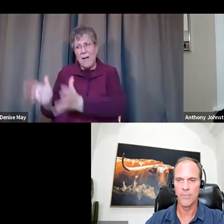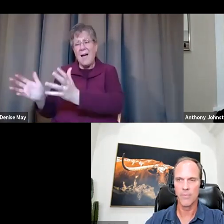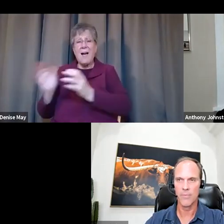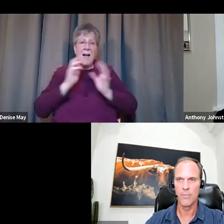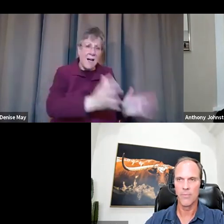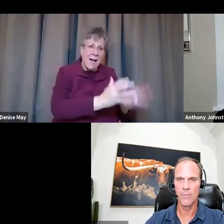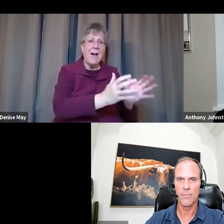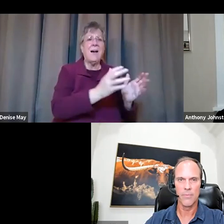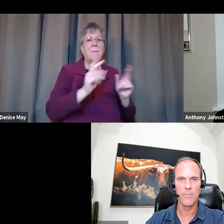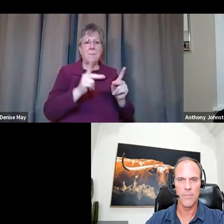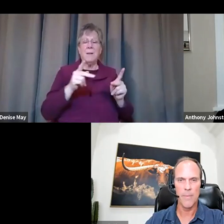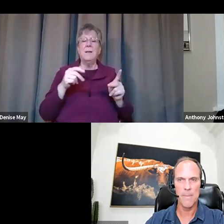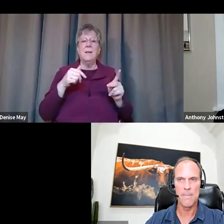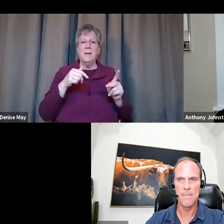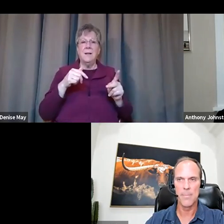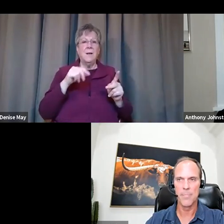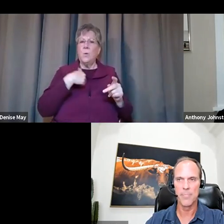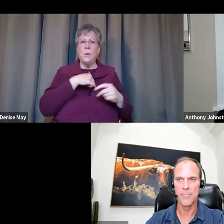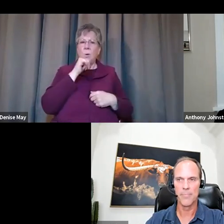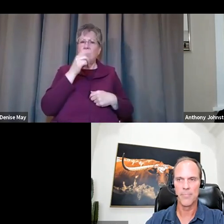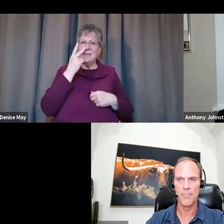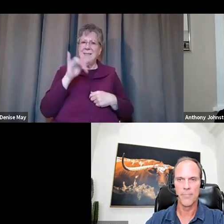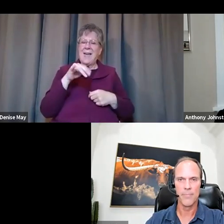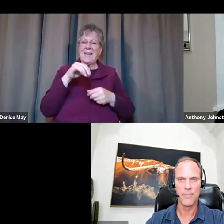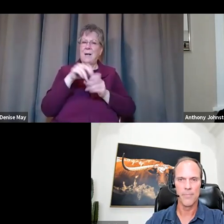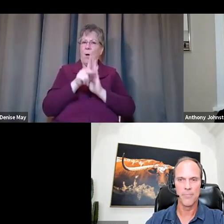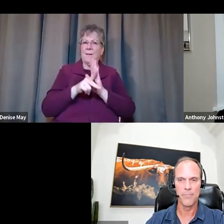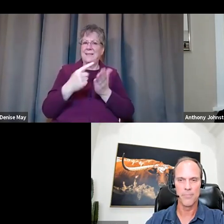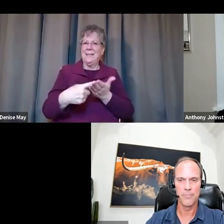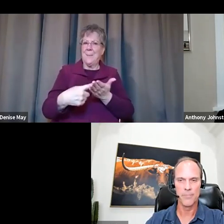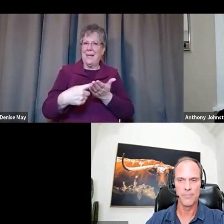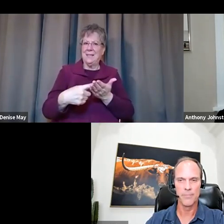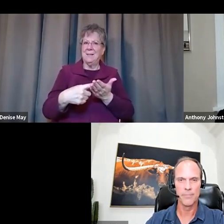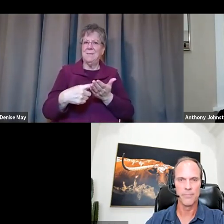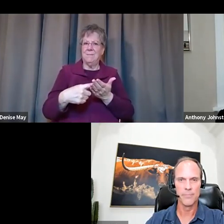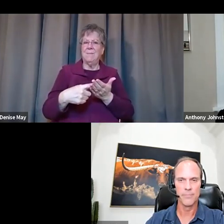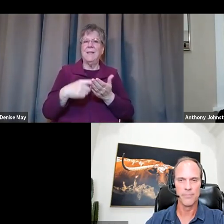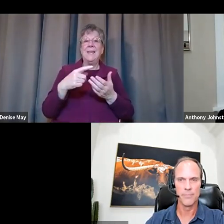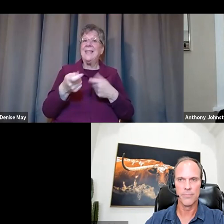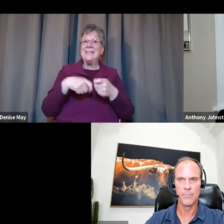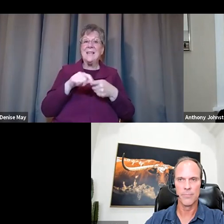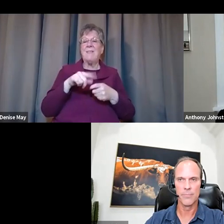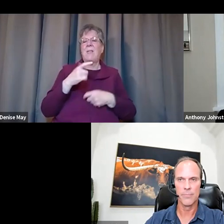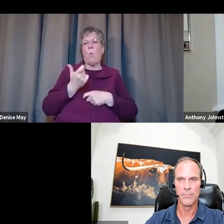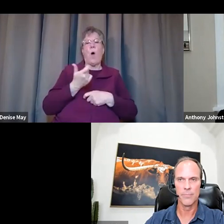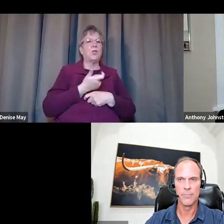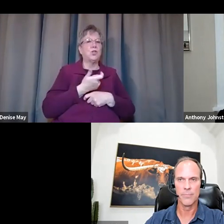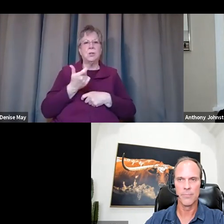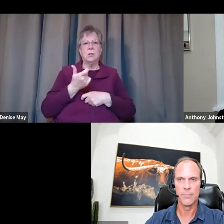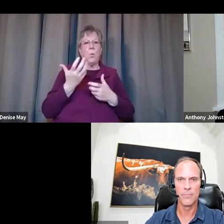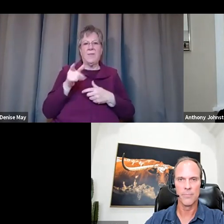We see that play out in the campaign strategy, but not in the policy debate, which is a sort of watch what they do, not what they